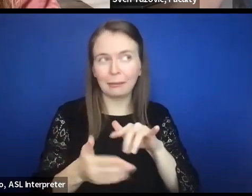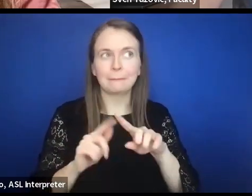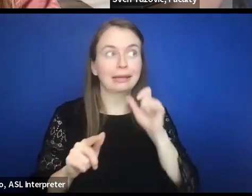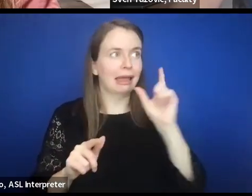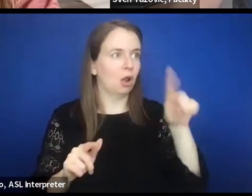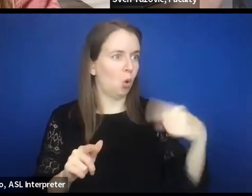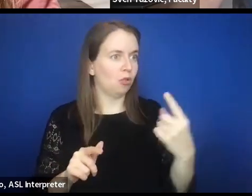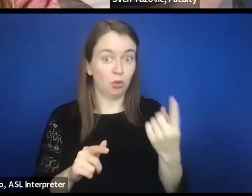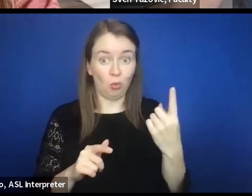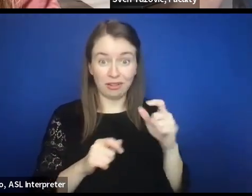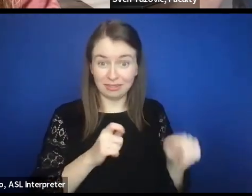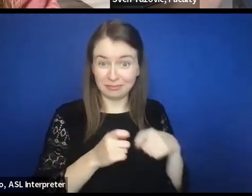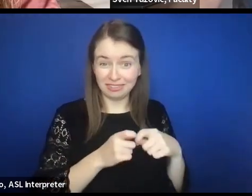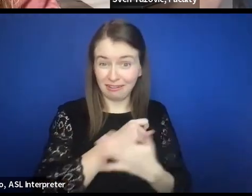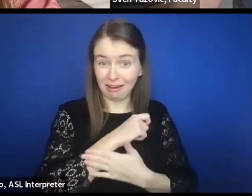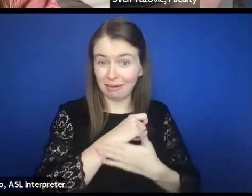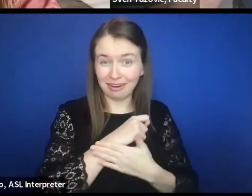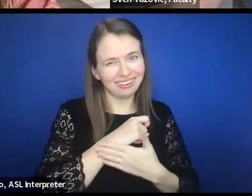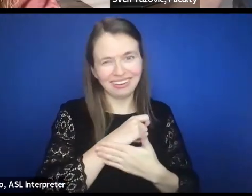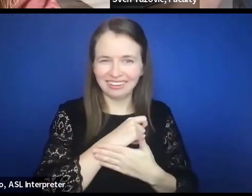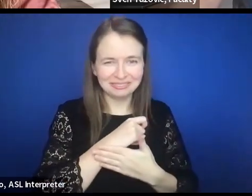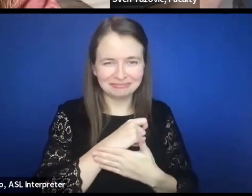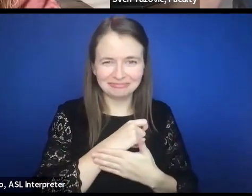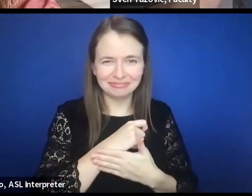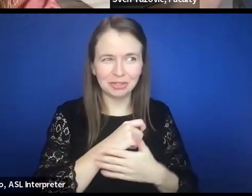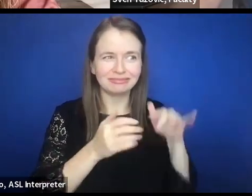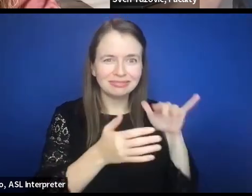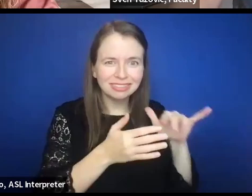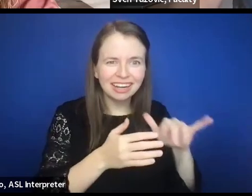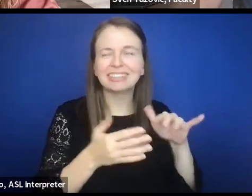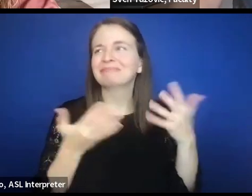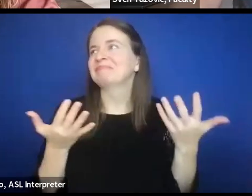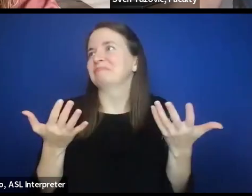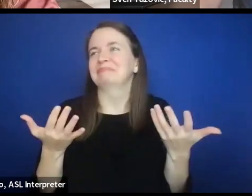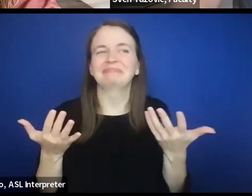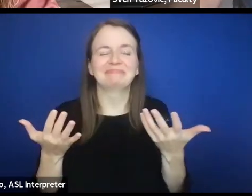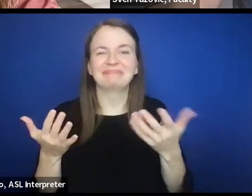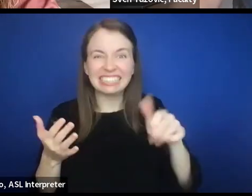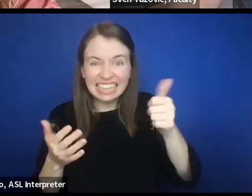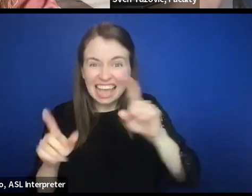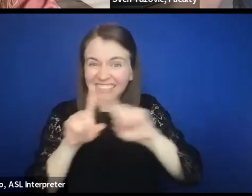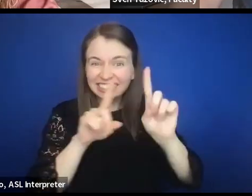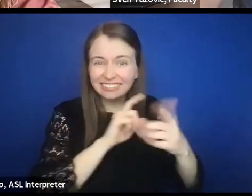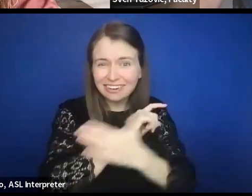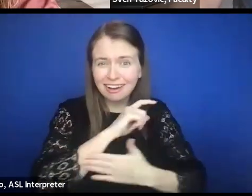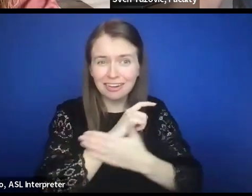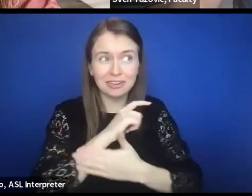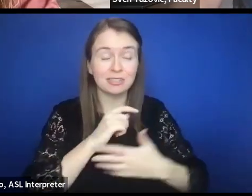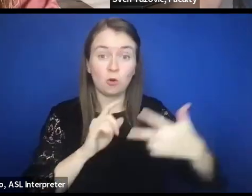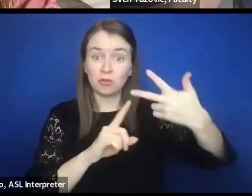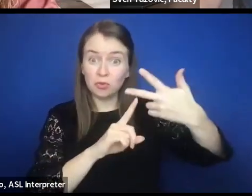not just in one single country. You are studying in 10 different countries over